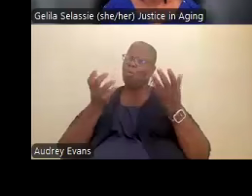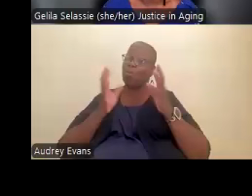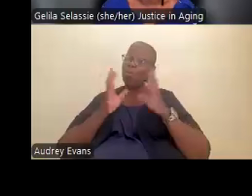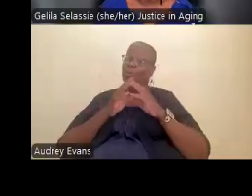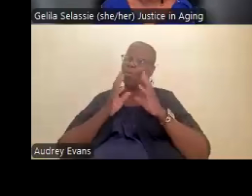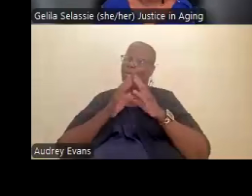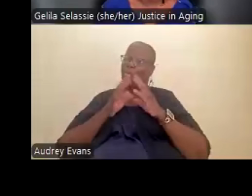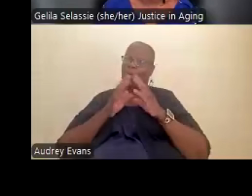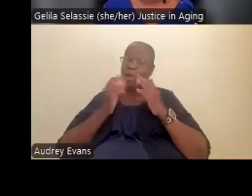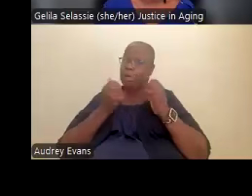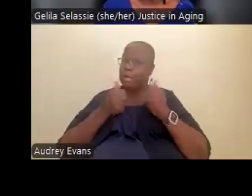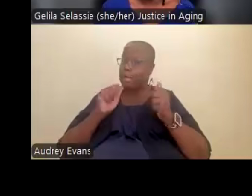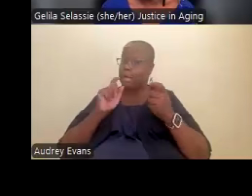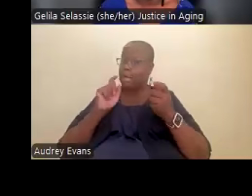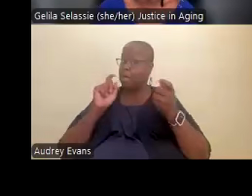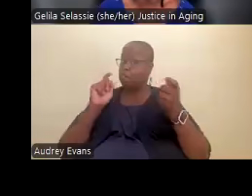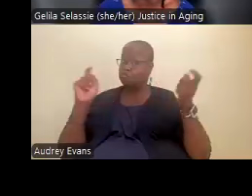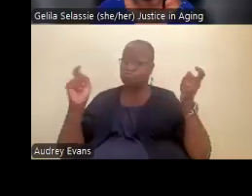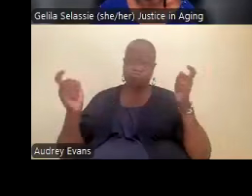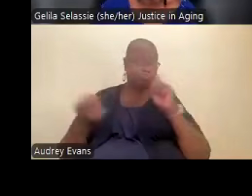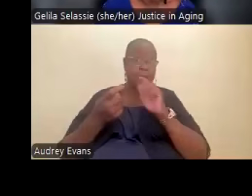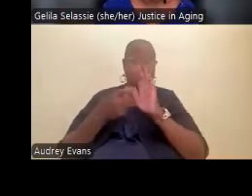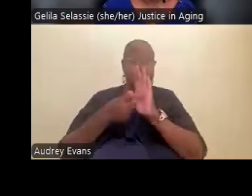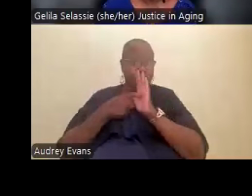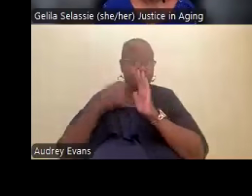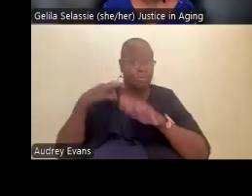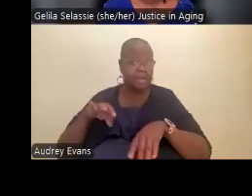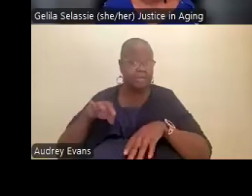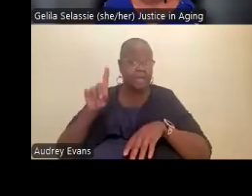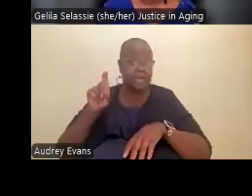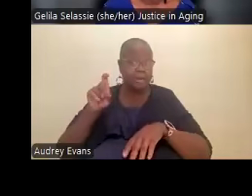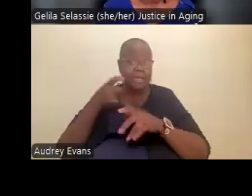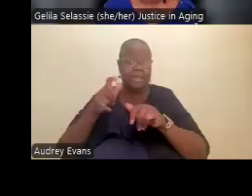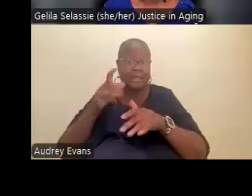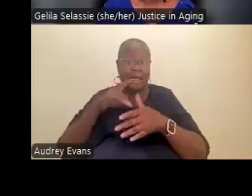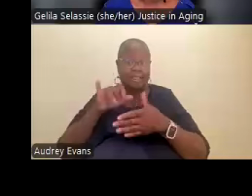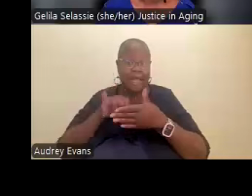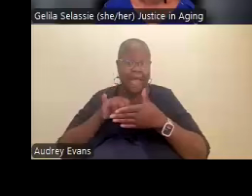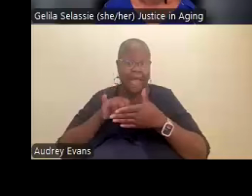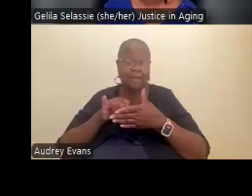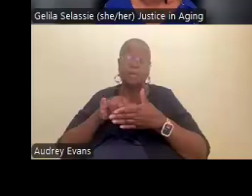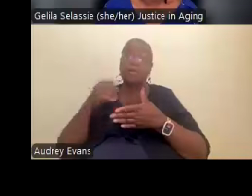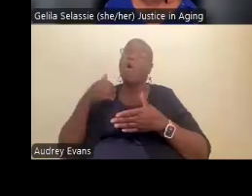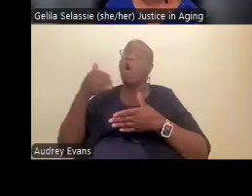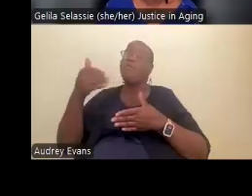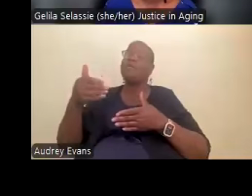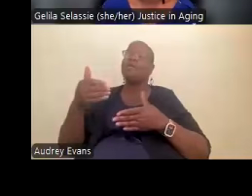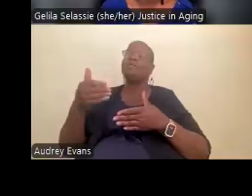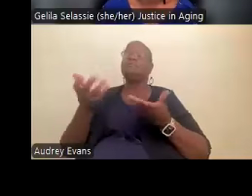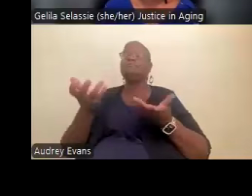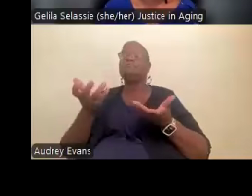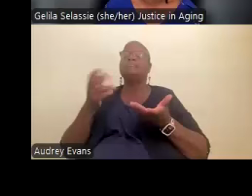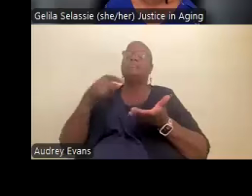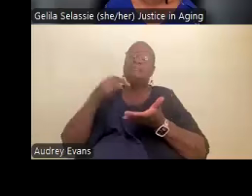there any movement to try to make that a mandatory benefit or anything like that? And very often there are bills